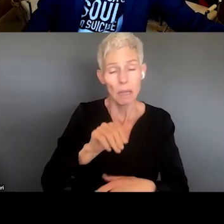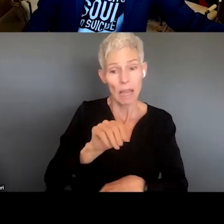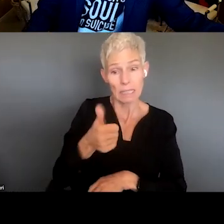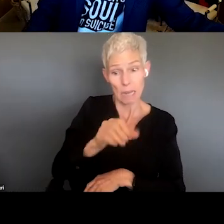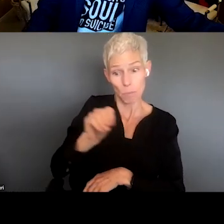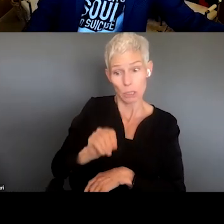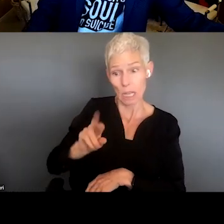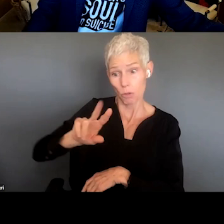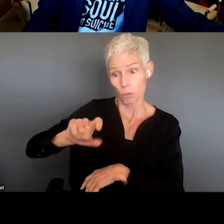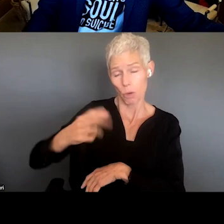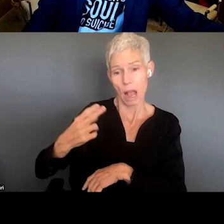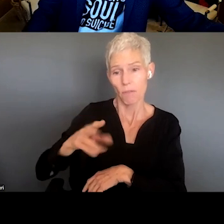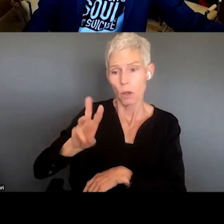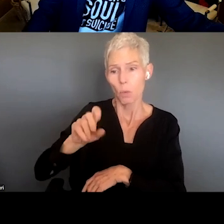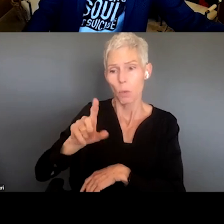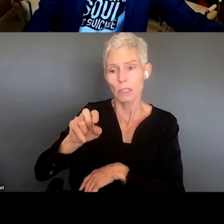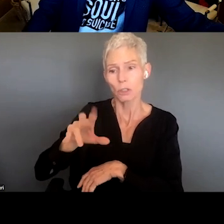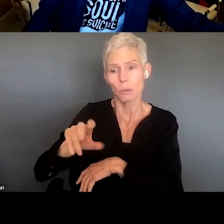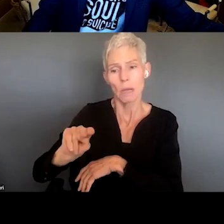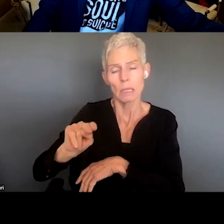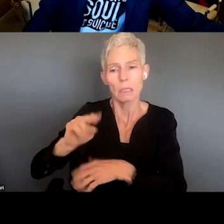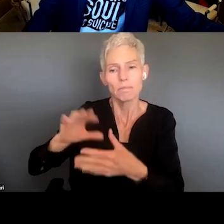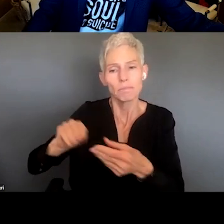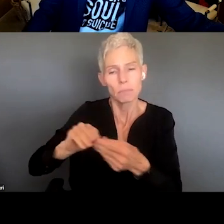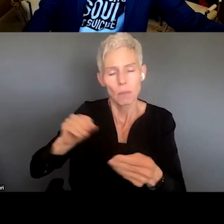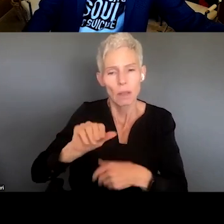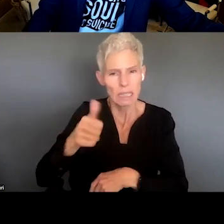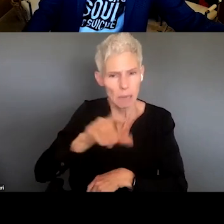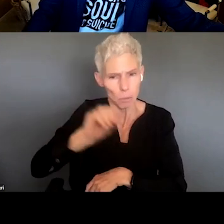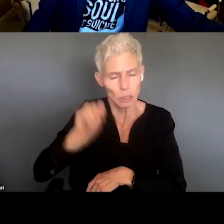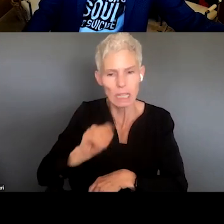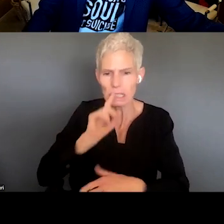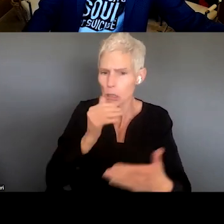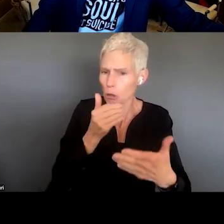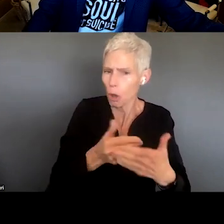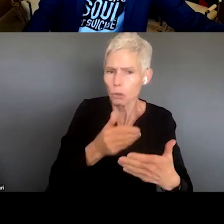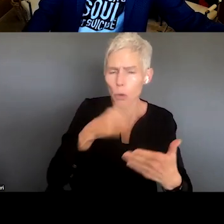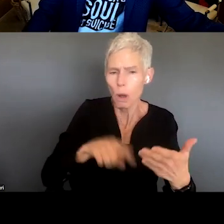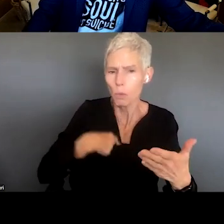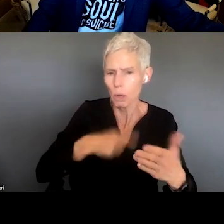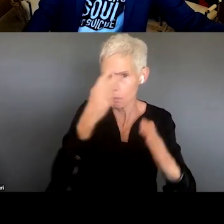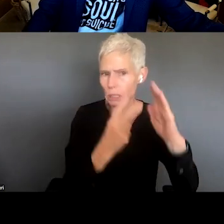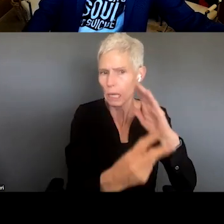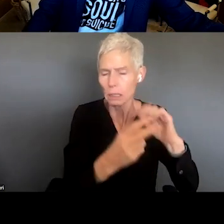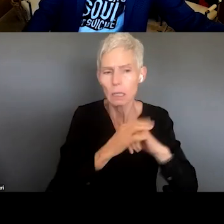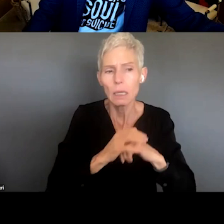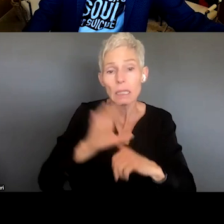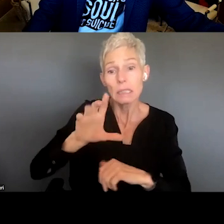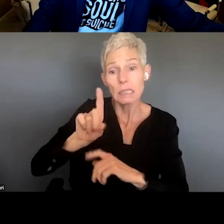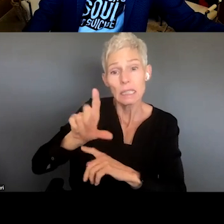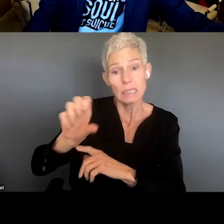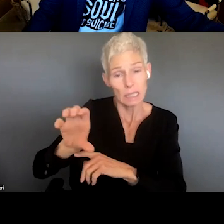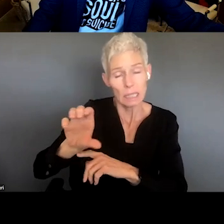Ralph Nieder-Westerman is talking about, that's actually close to what we think. The